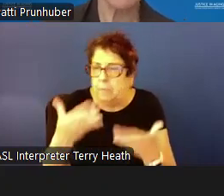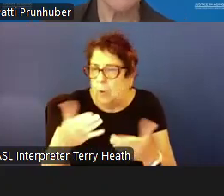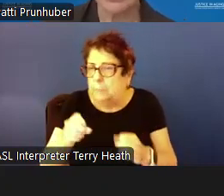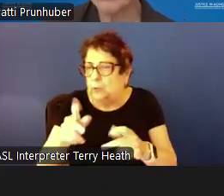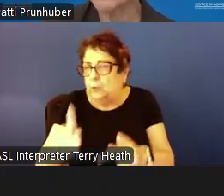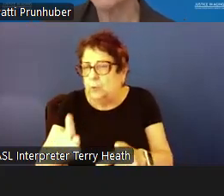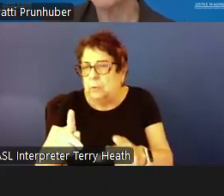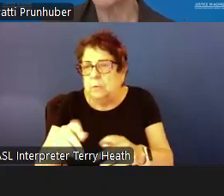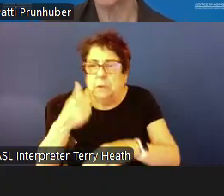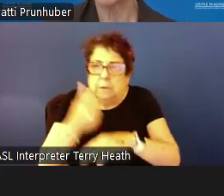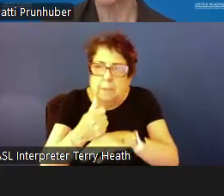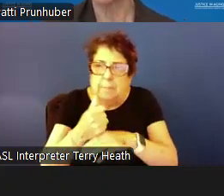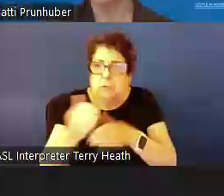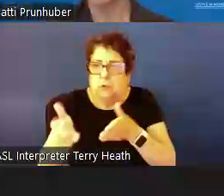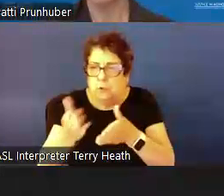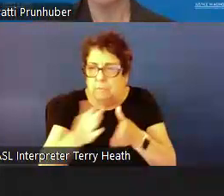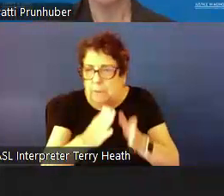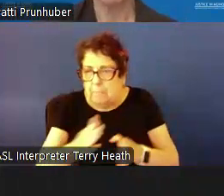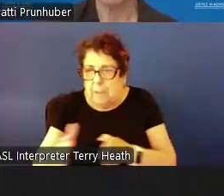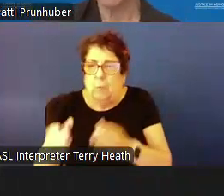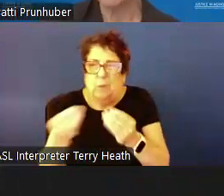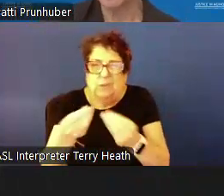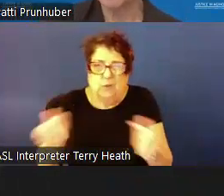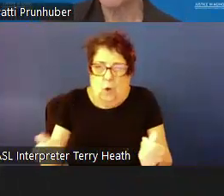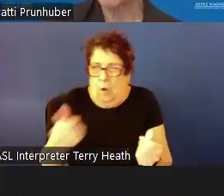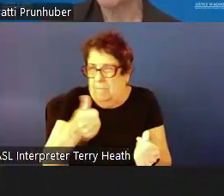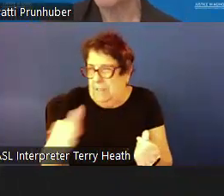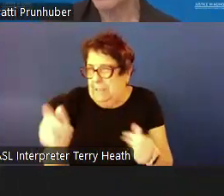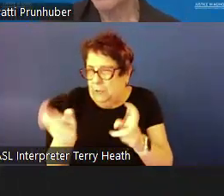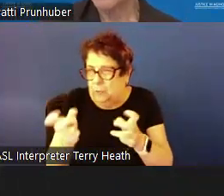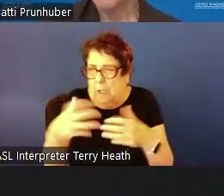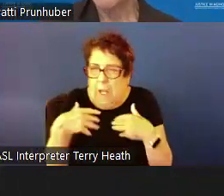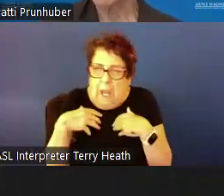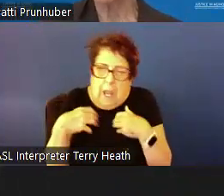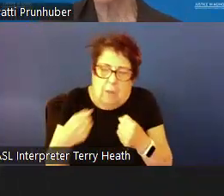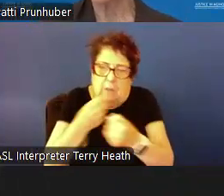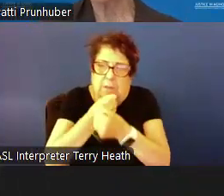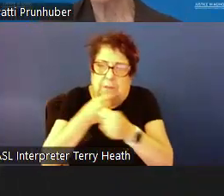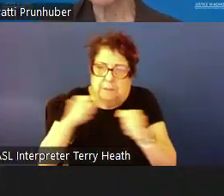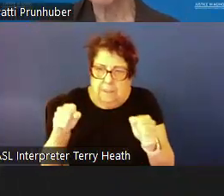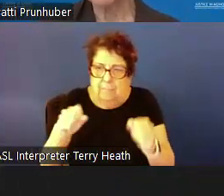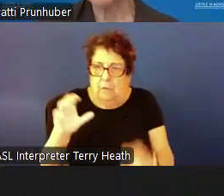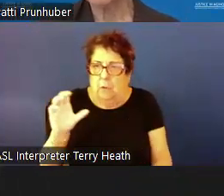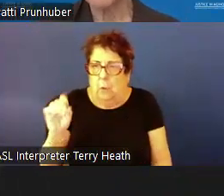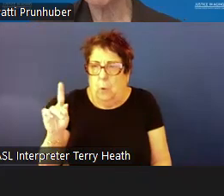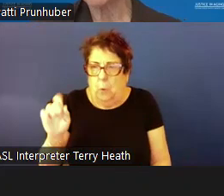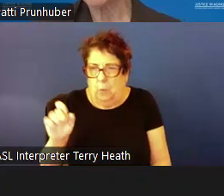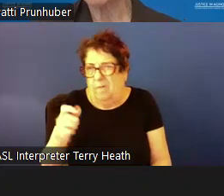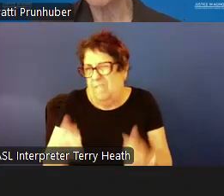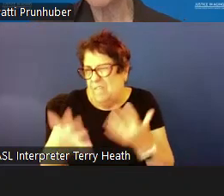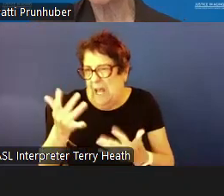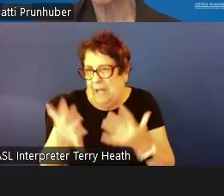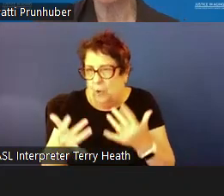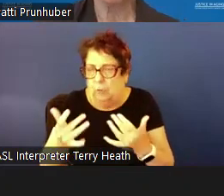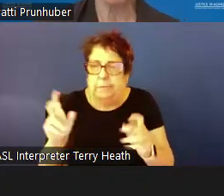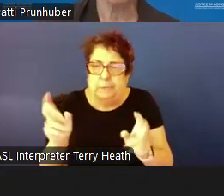with health and safety code or fire issues. A reasonable accommodation may also